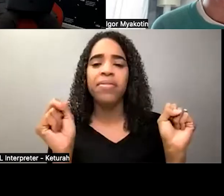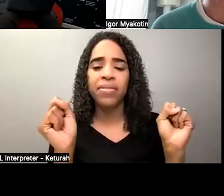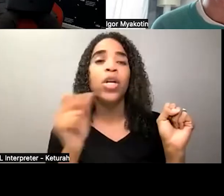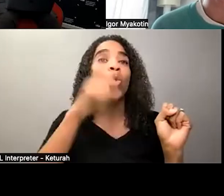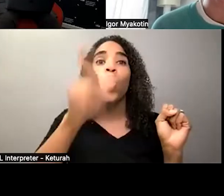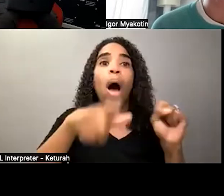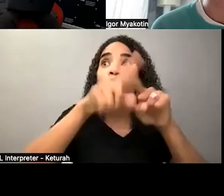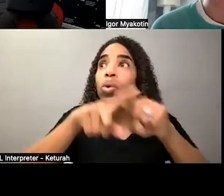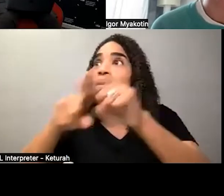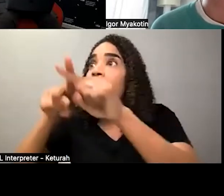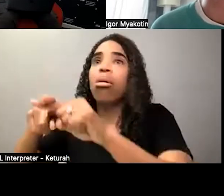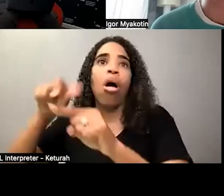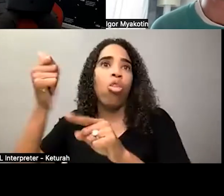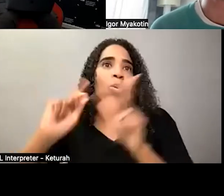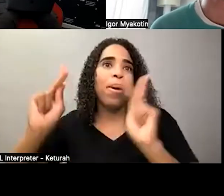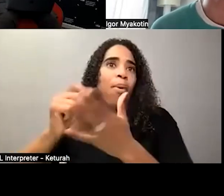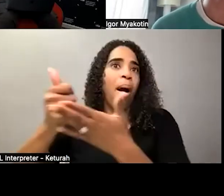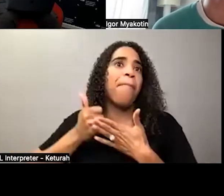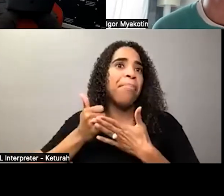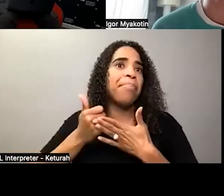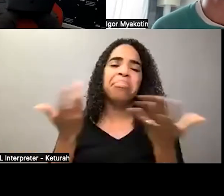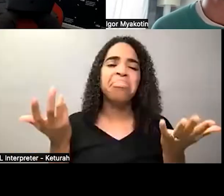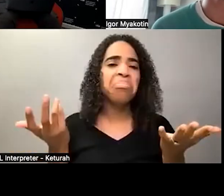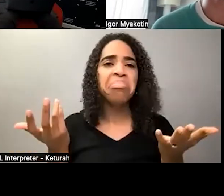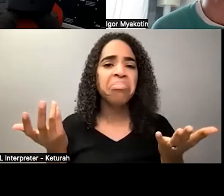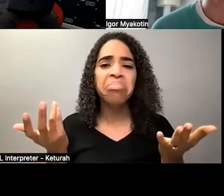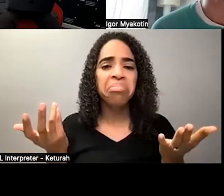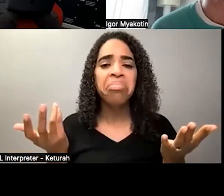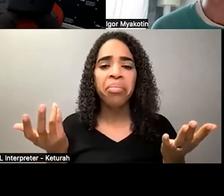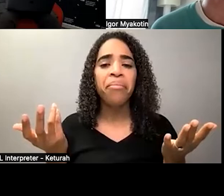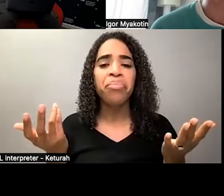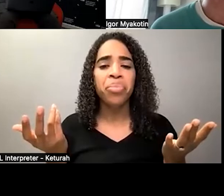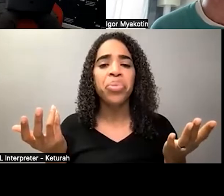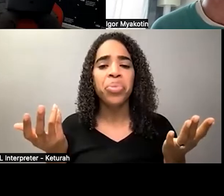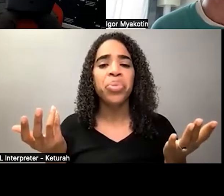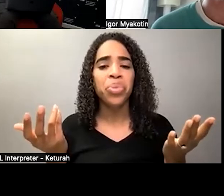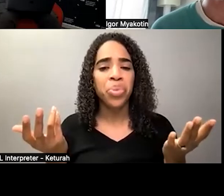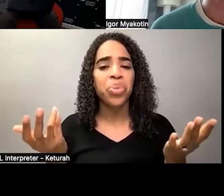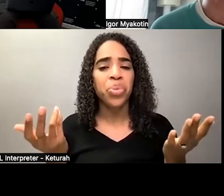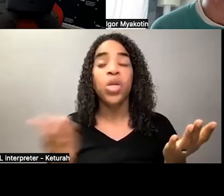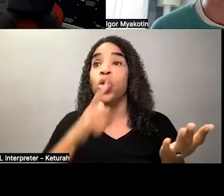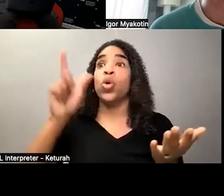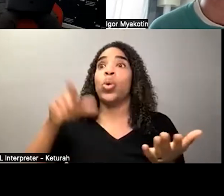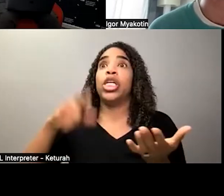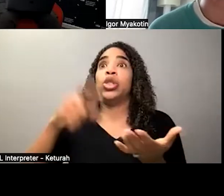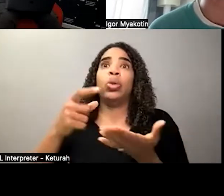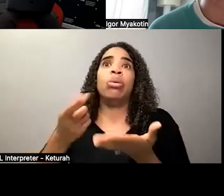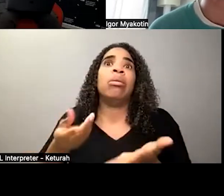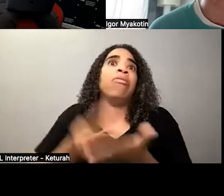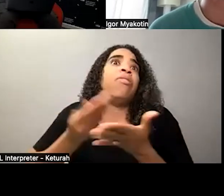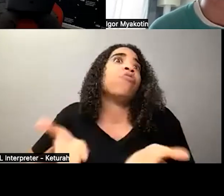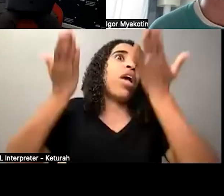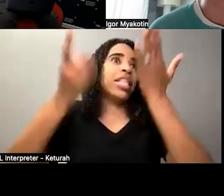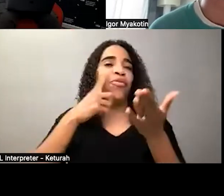because you are not dependent on anyone, and you don't need to, you You don't need to fundraise. And now, as much